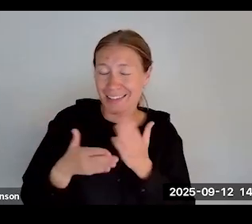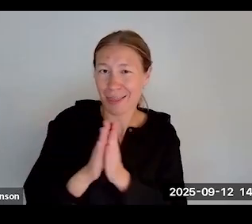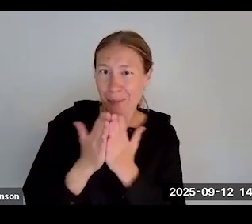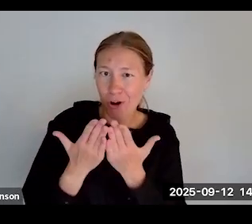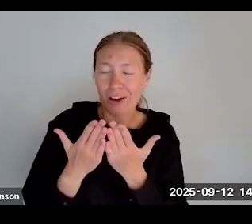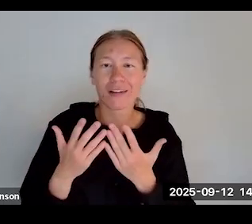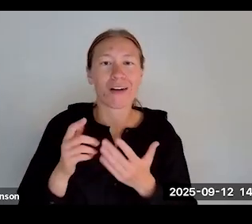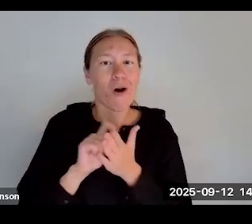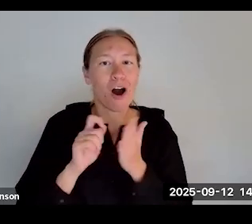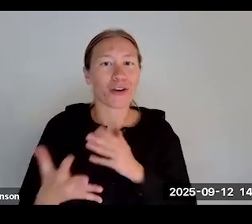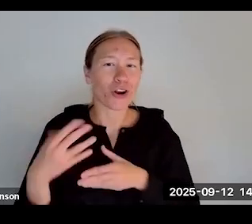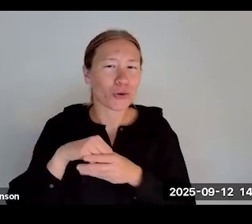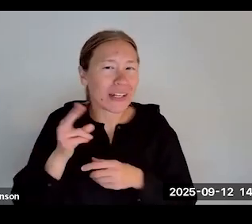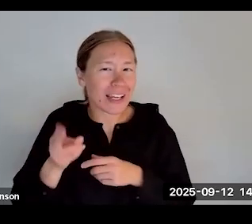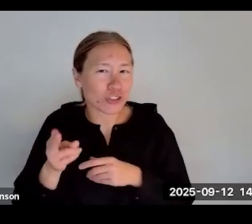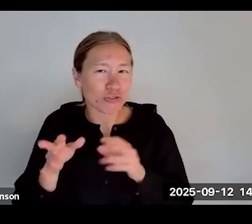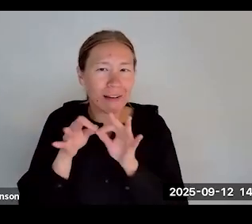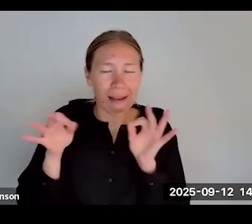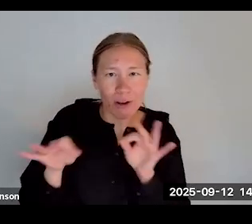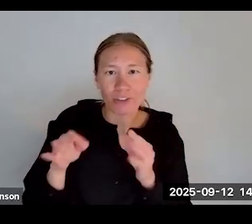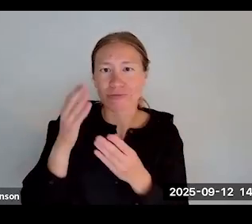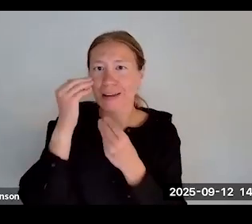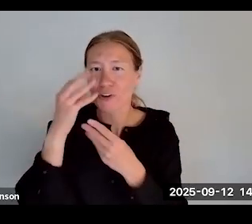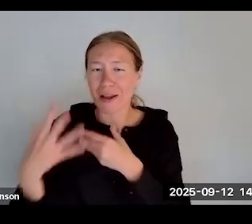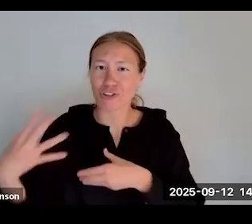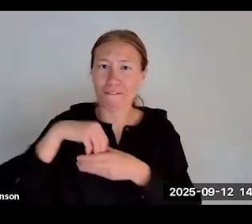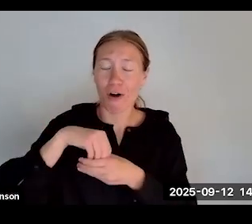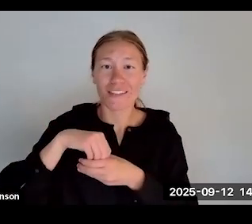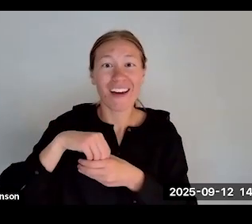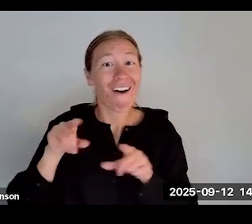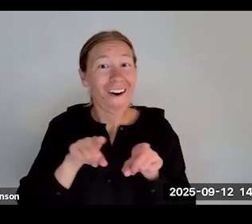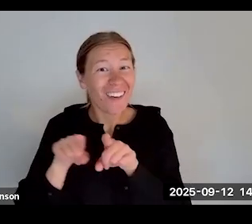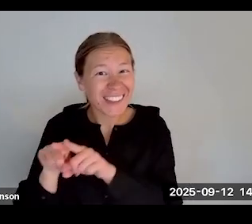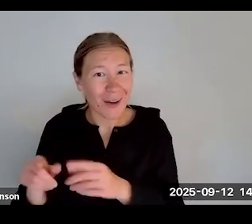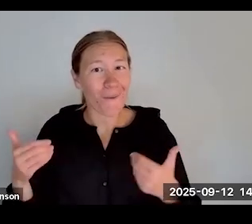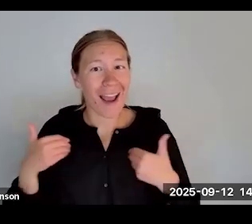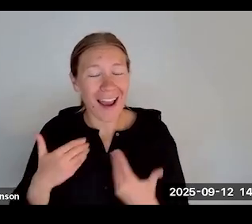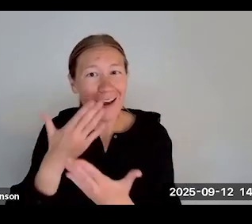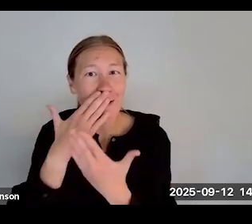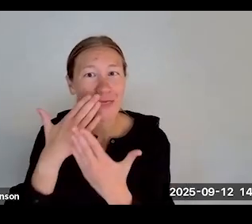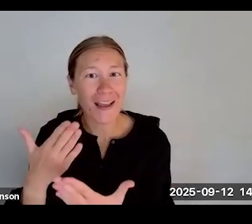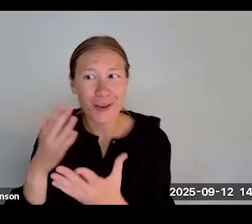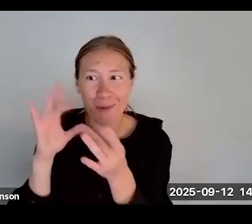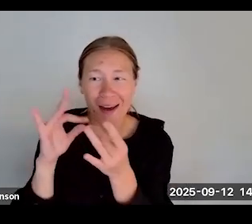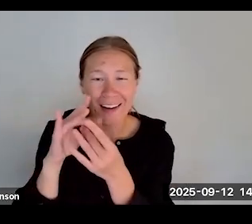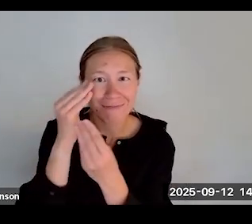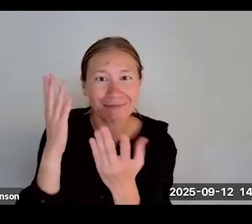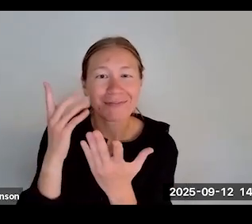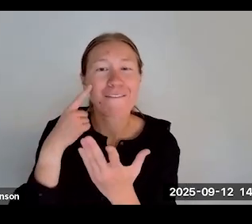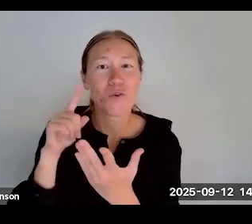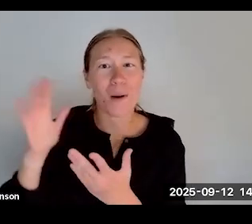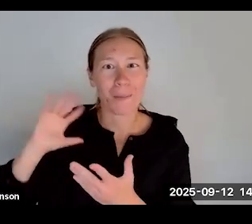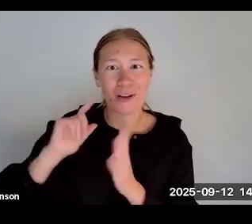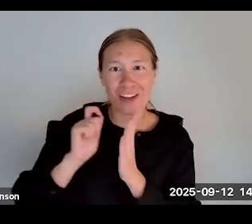the language, but then she also had a thank you to Brian Selznick, who was just on the previous slide as the author of